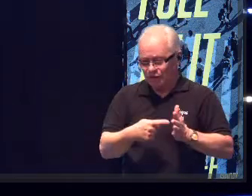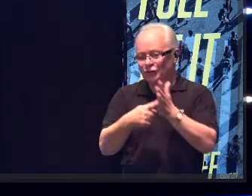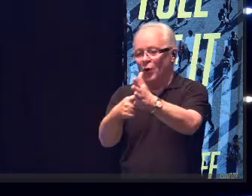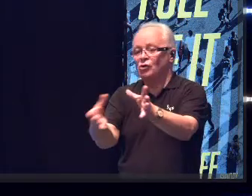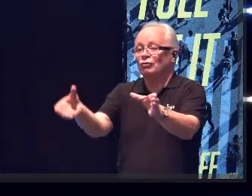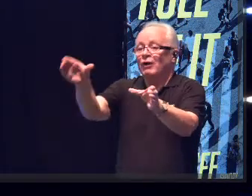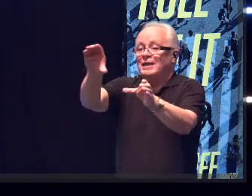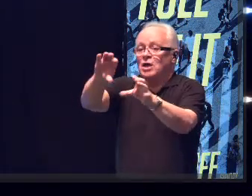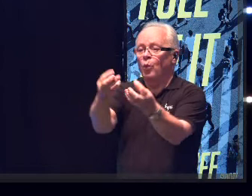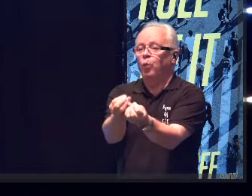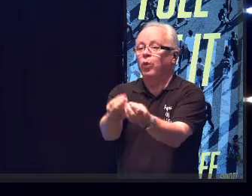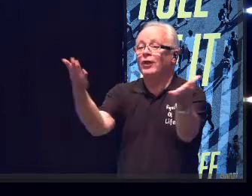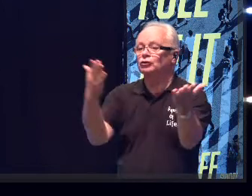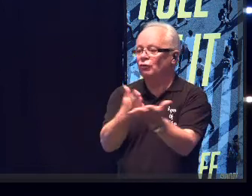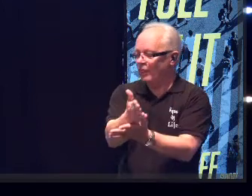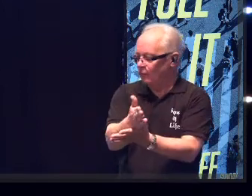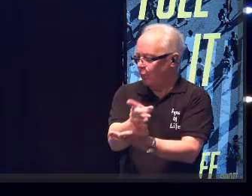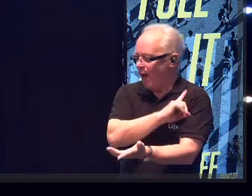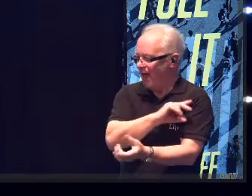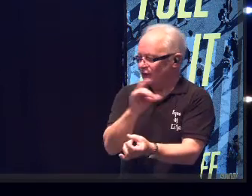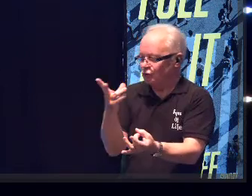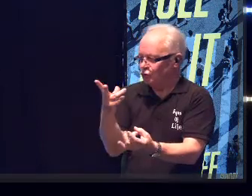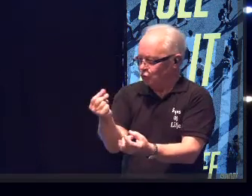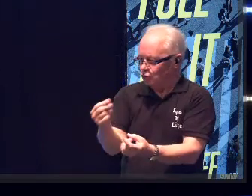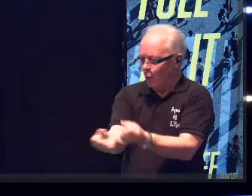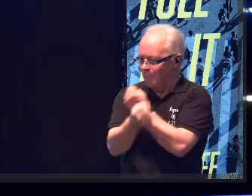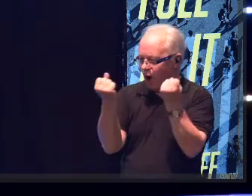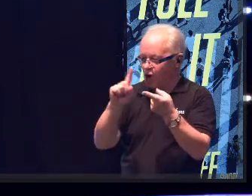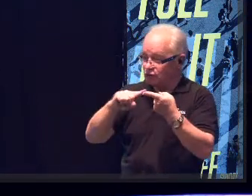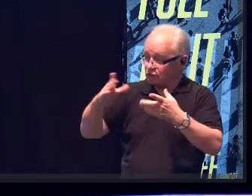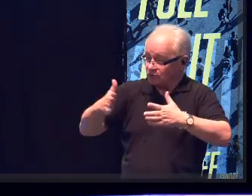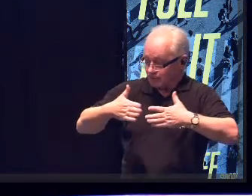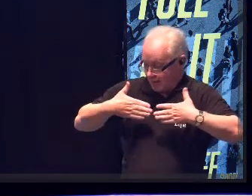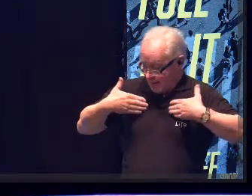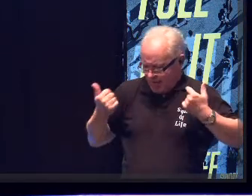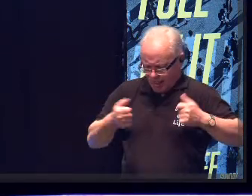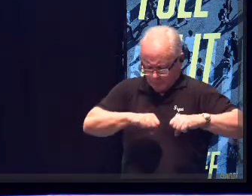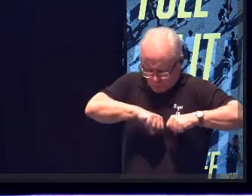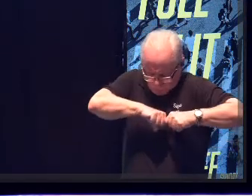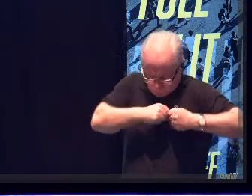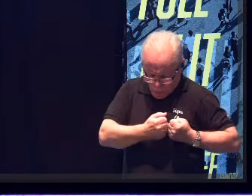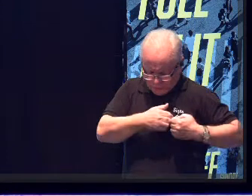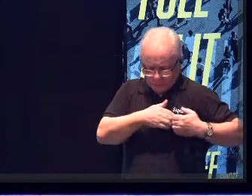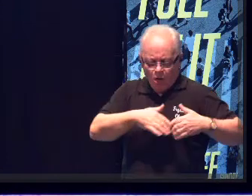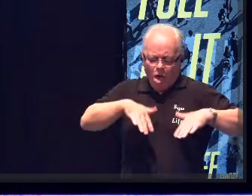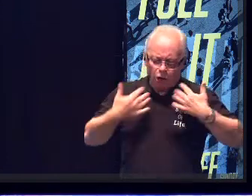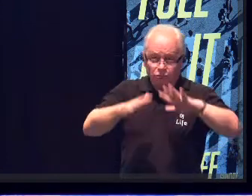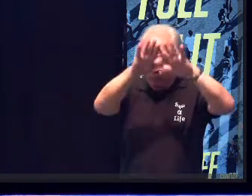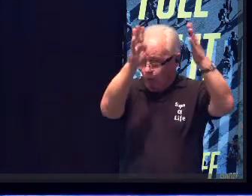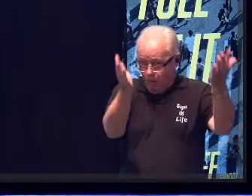truth because it has no power to heal a broken and hurting world.